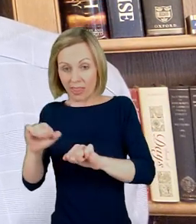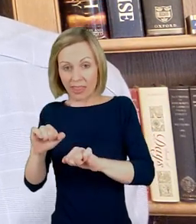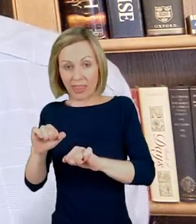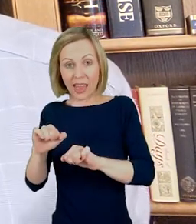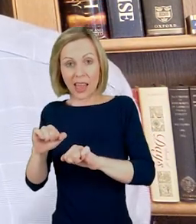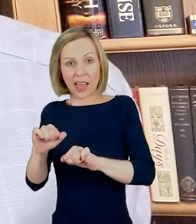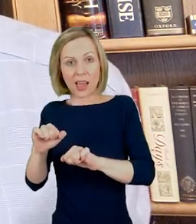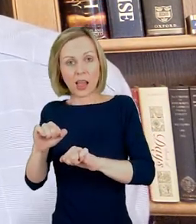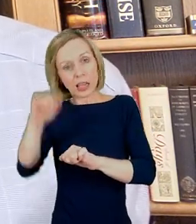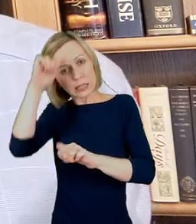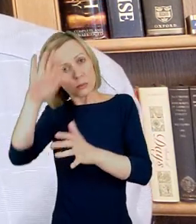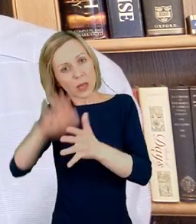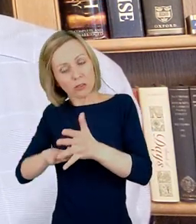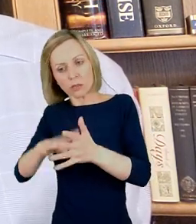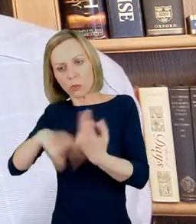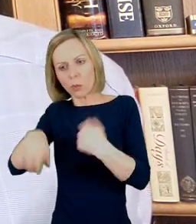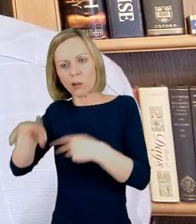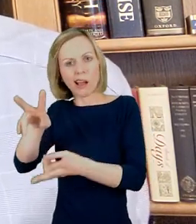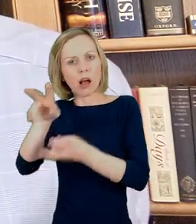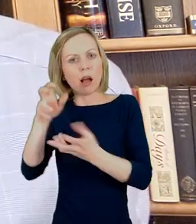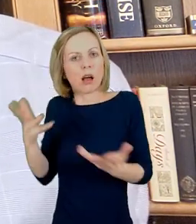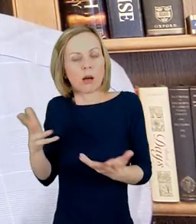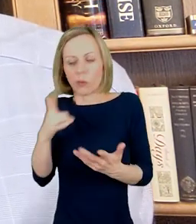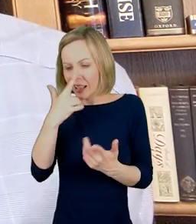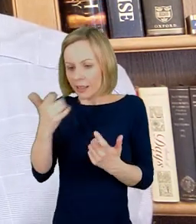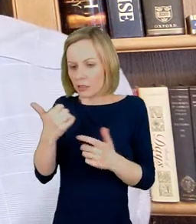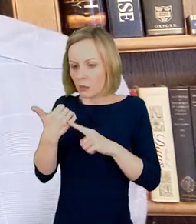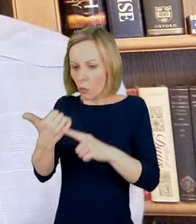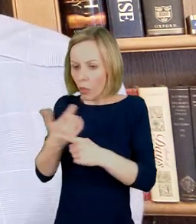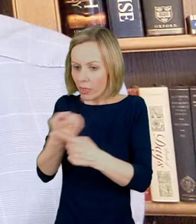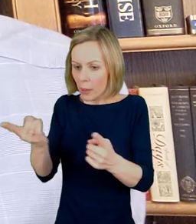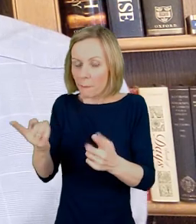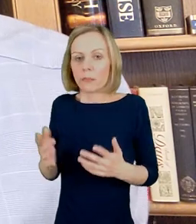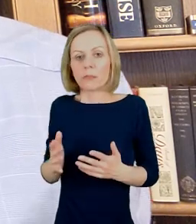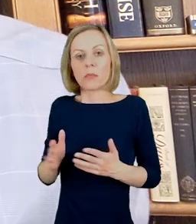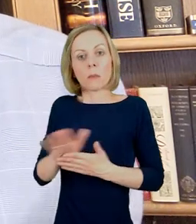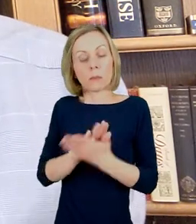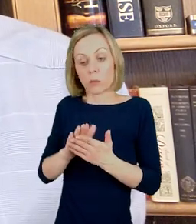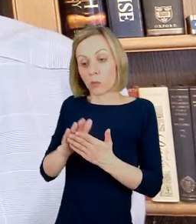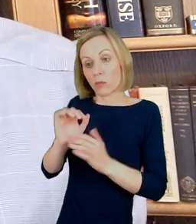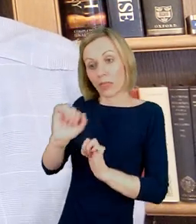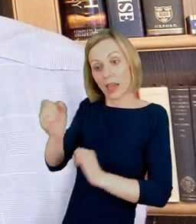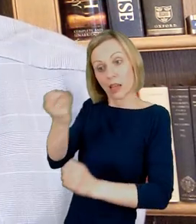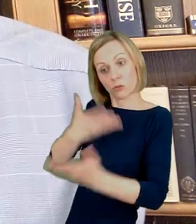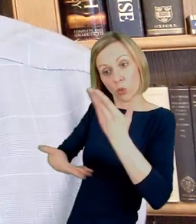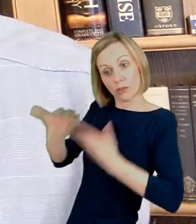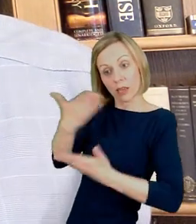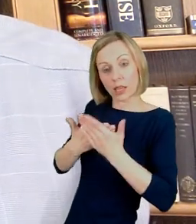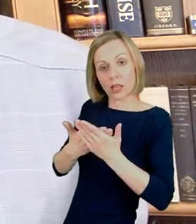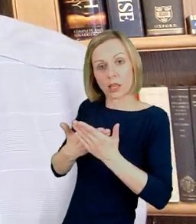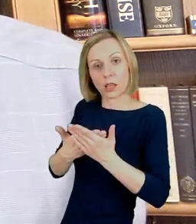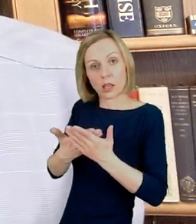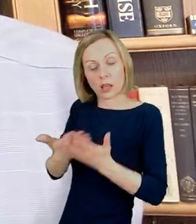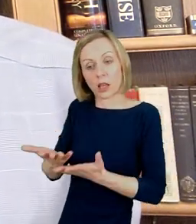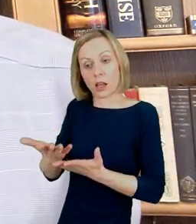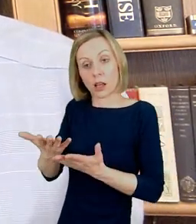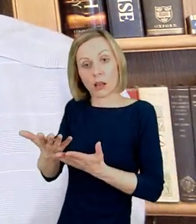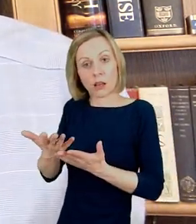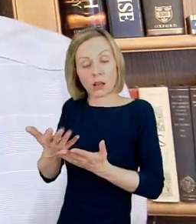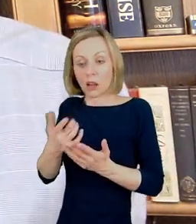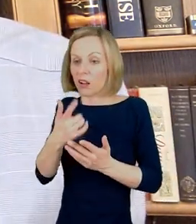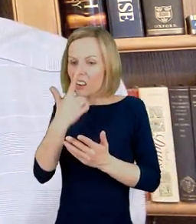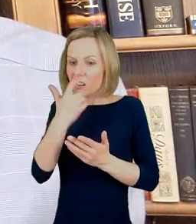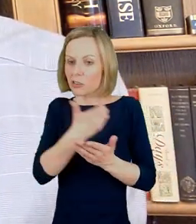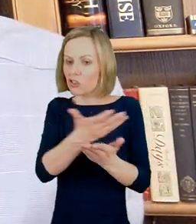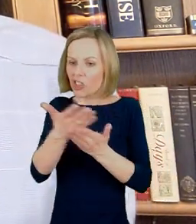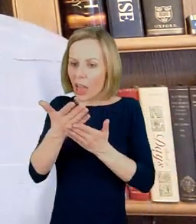heard and are part of how we work out how best to support people. So we've been able to listen to stories, and in some cases we've been